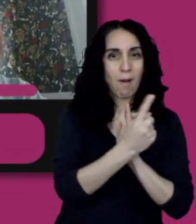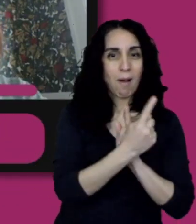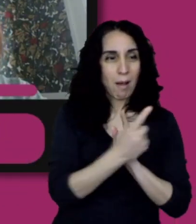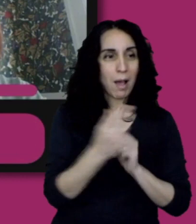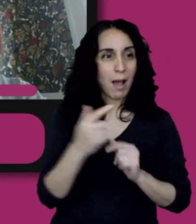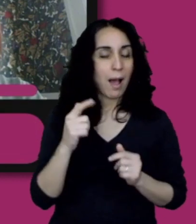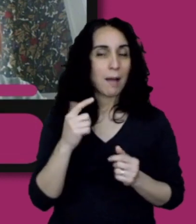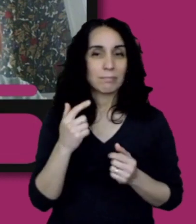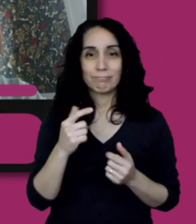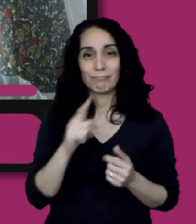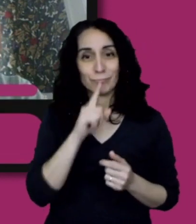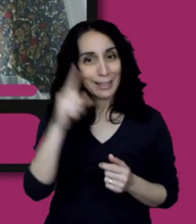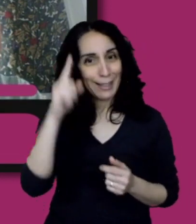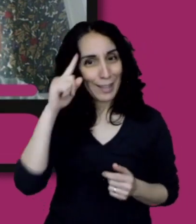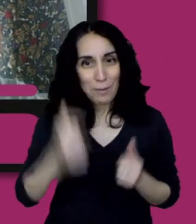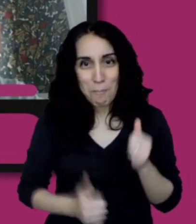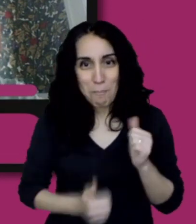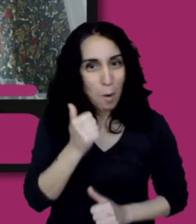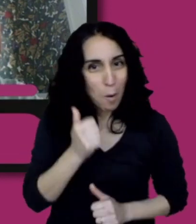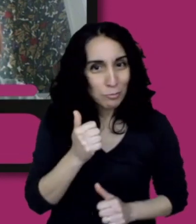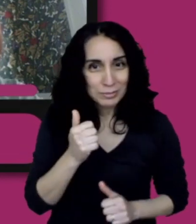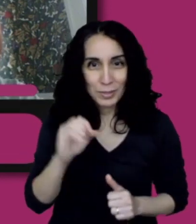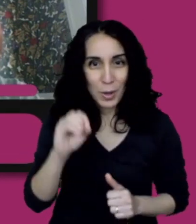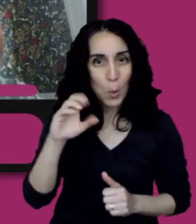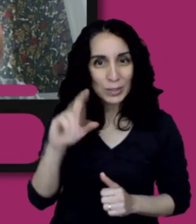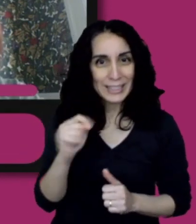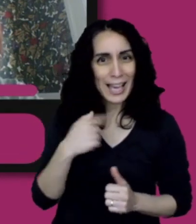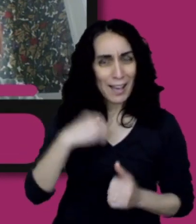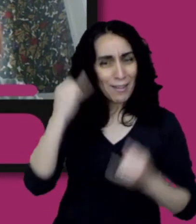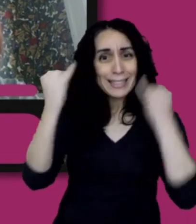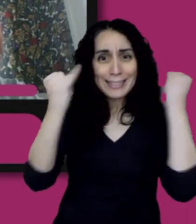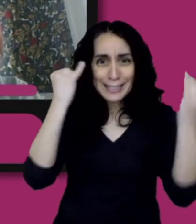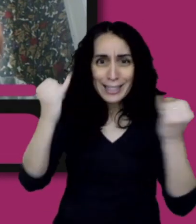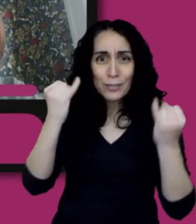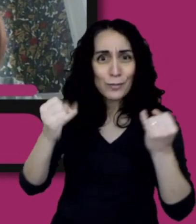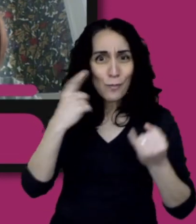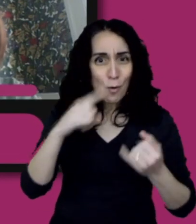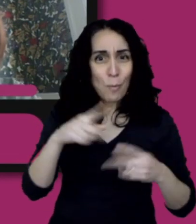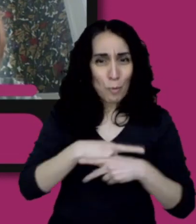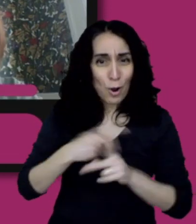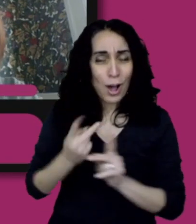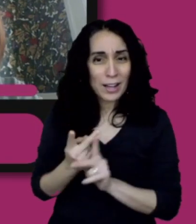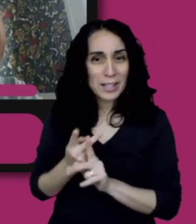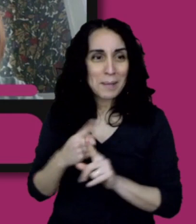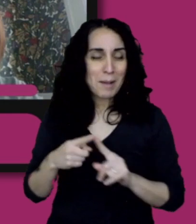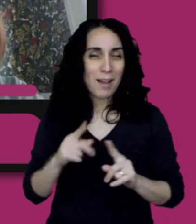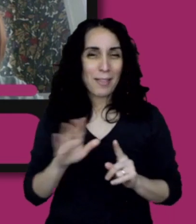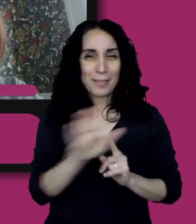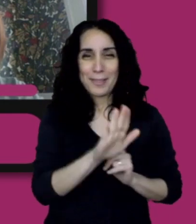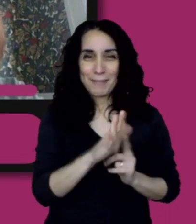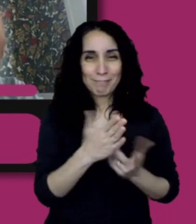I've never met an occupational therapist that doesn't have a product idea. Yes. And they don't have the